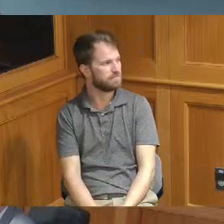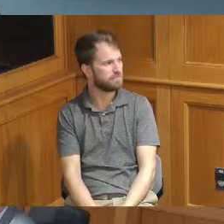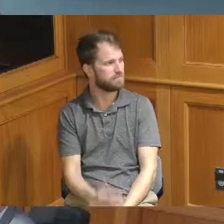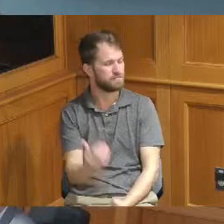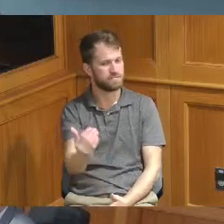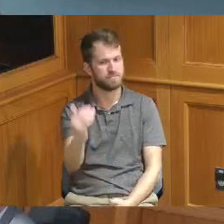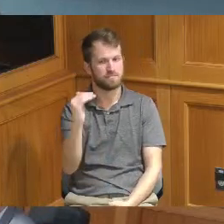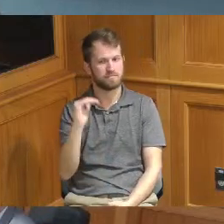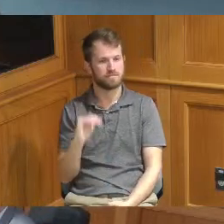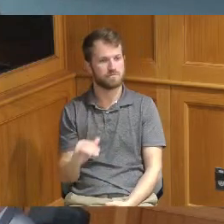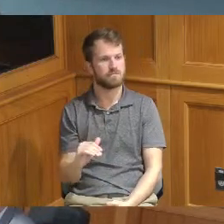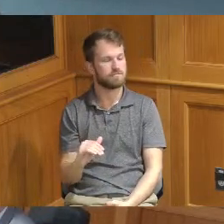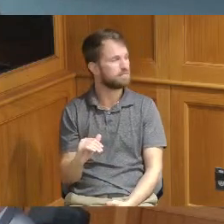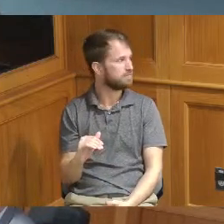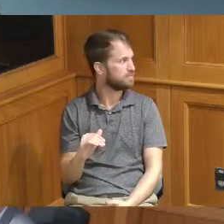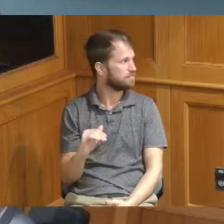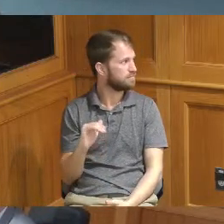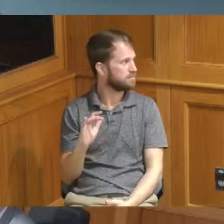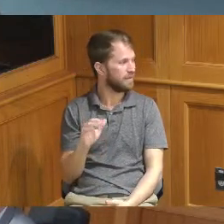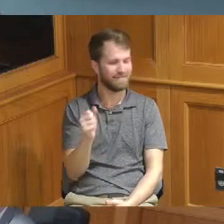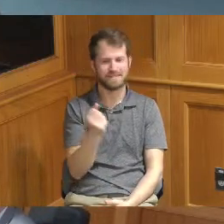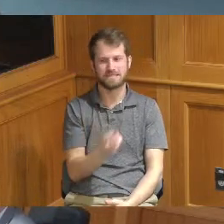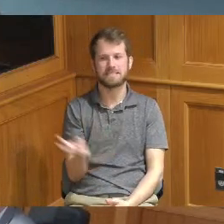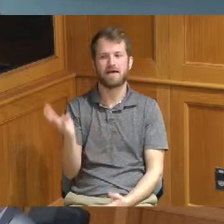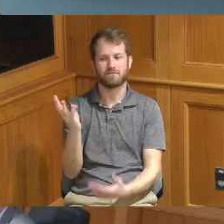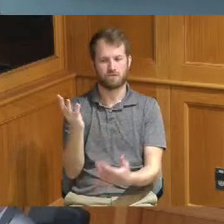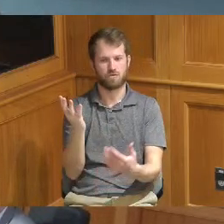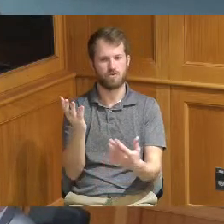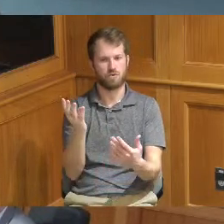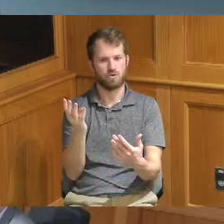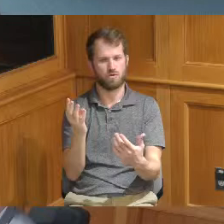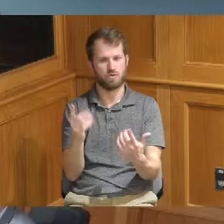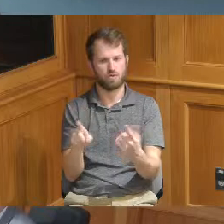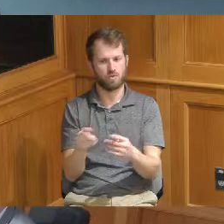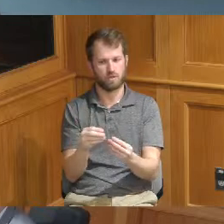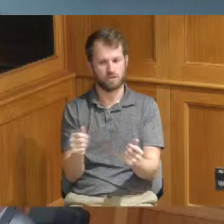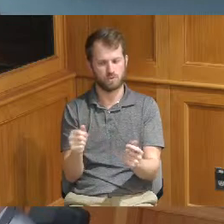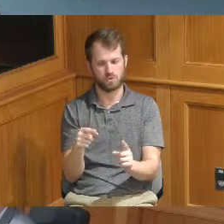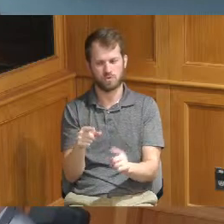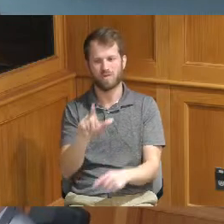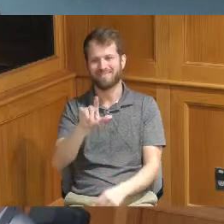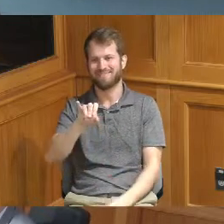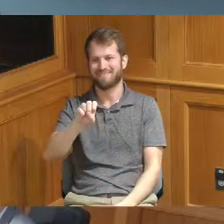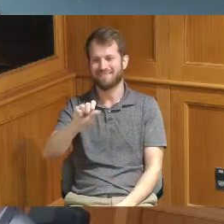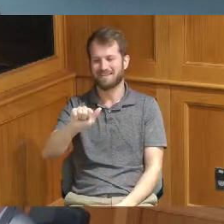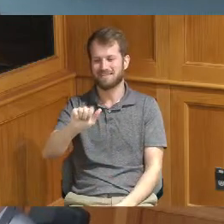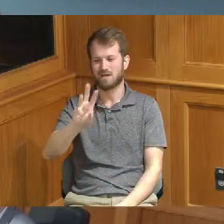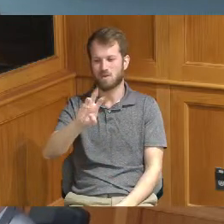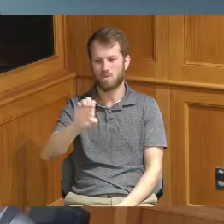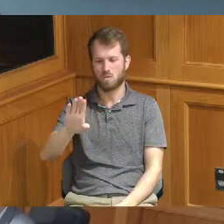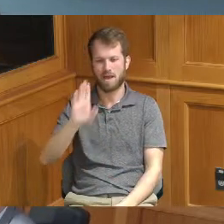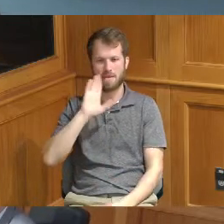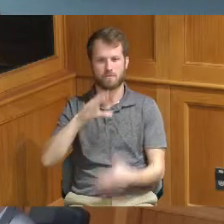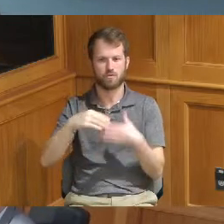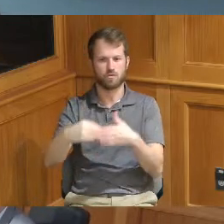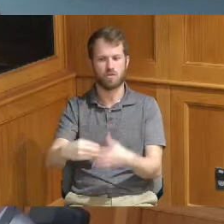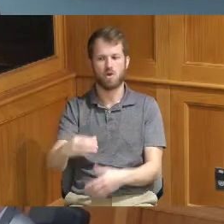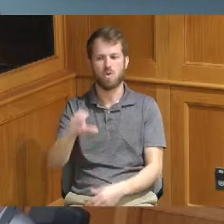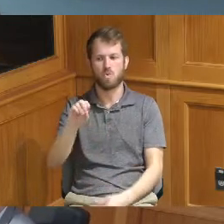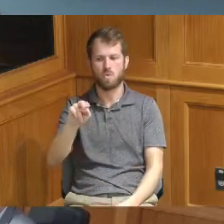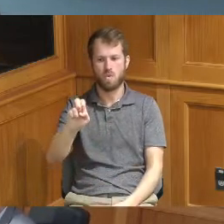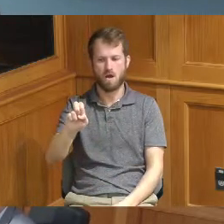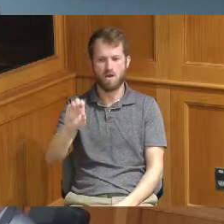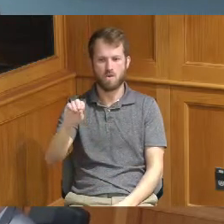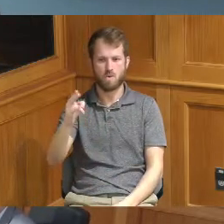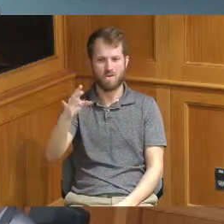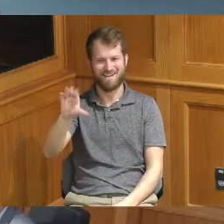Next, Mr. Ludo, we've got several resolutions from the Lisa Webb is here to walk us through the One Ohio resolutions.